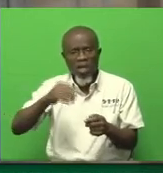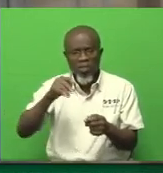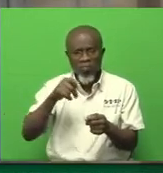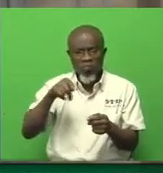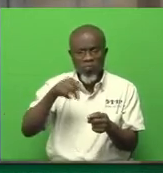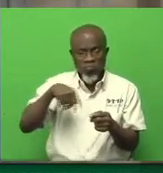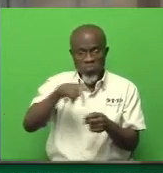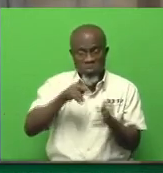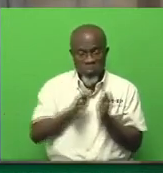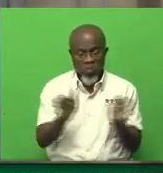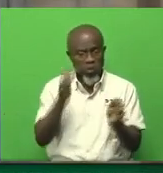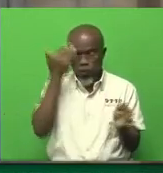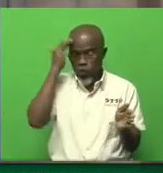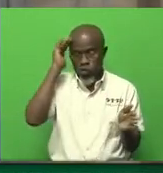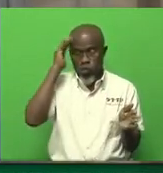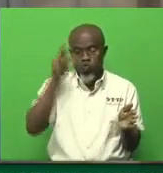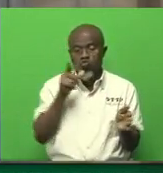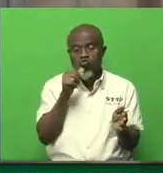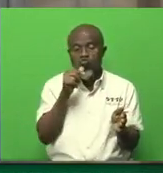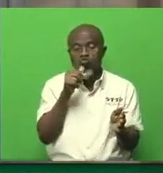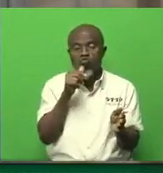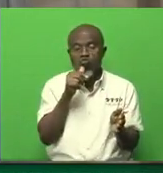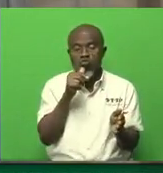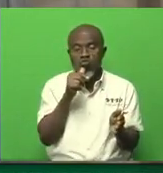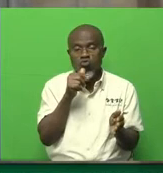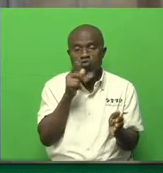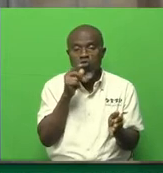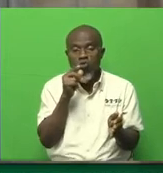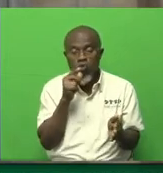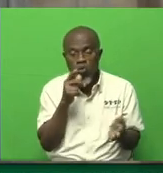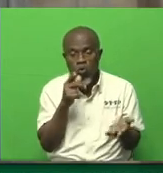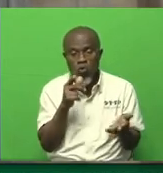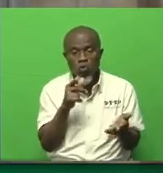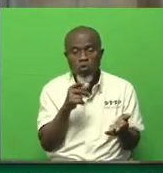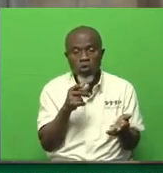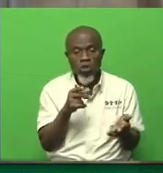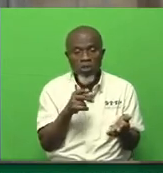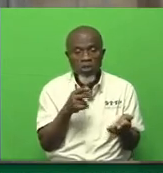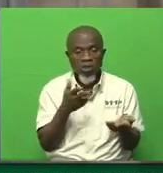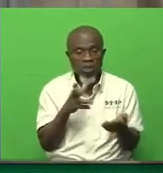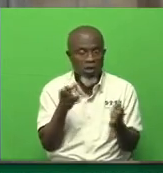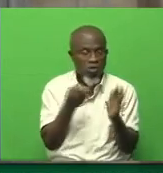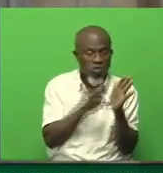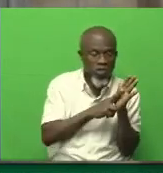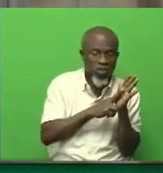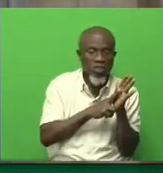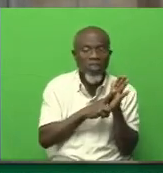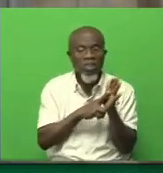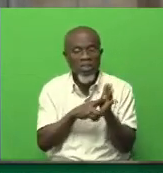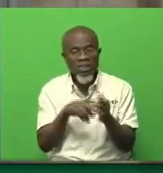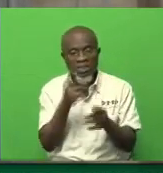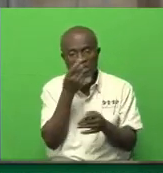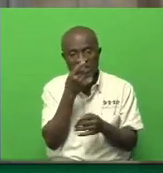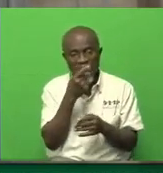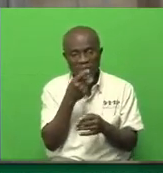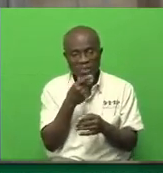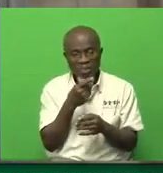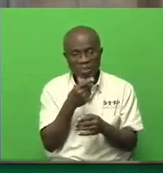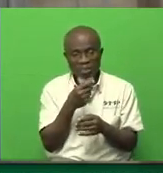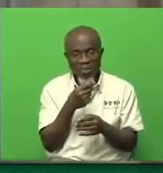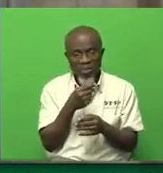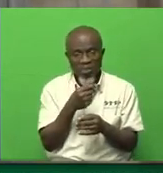and many of these veterans we learn dentists are offering services at One Toyota and one quarter the price of